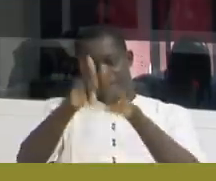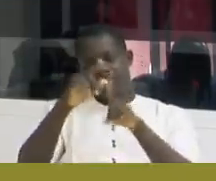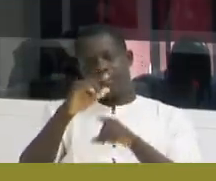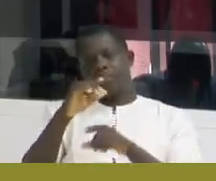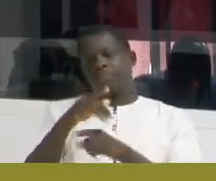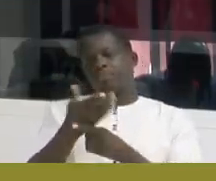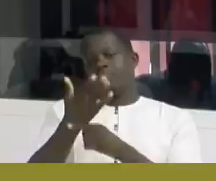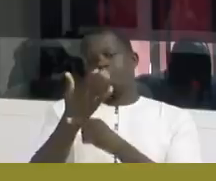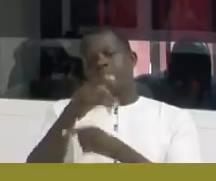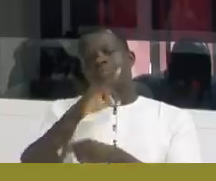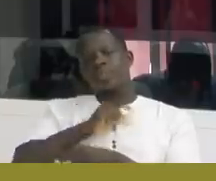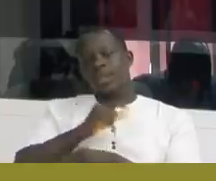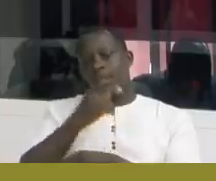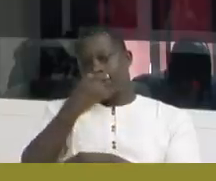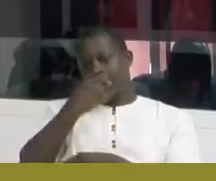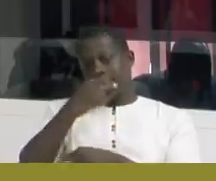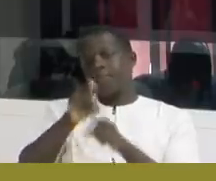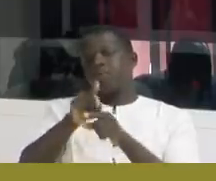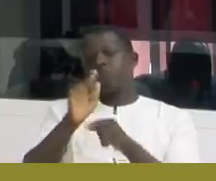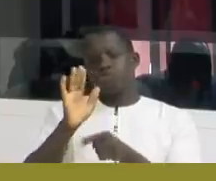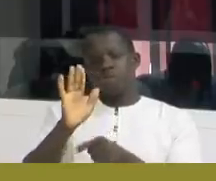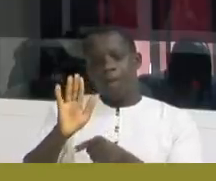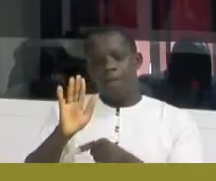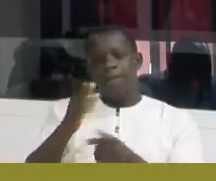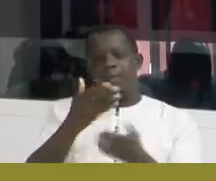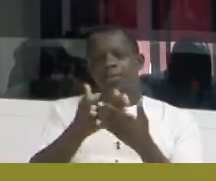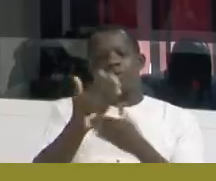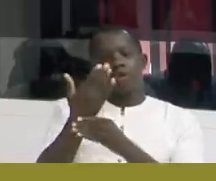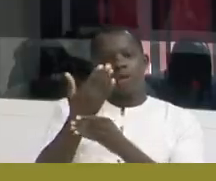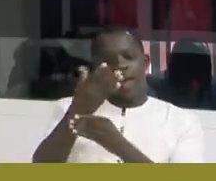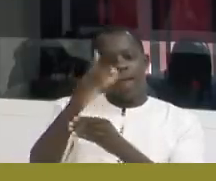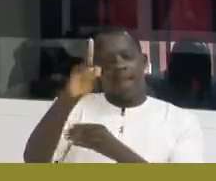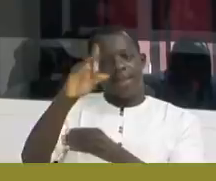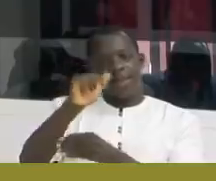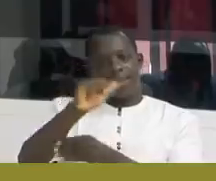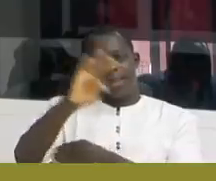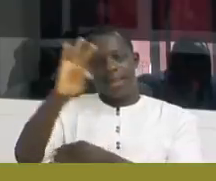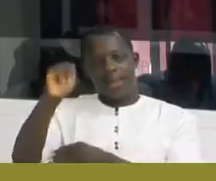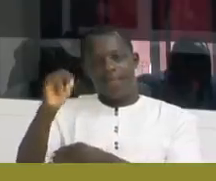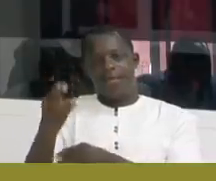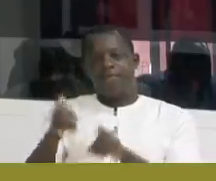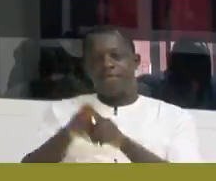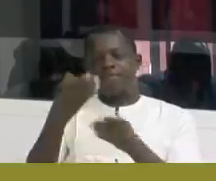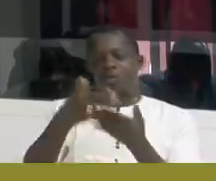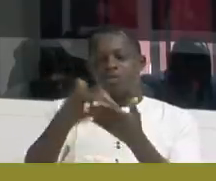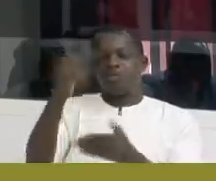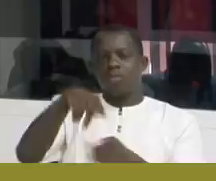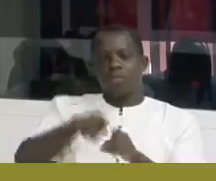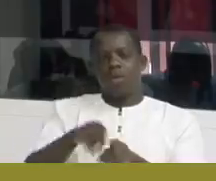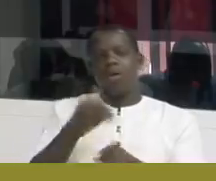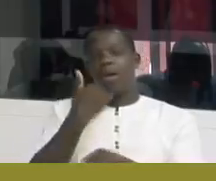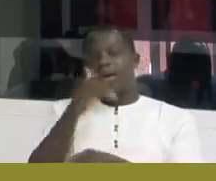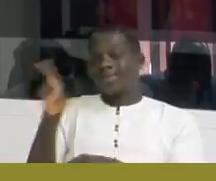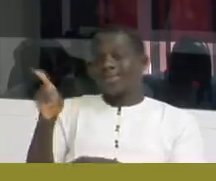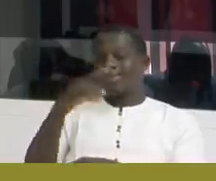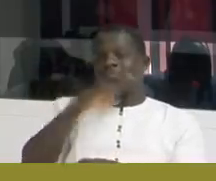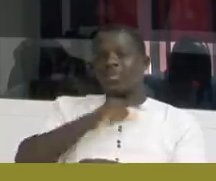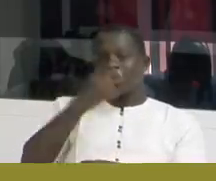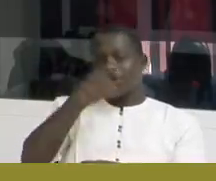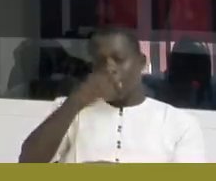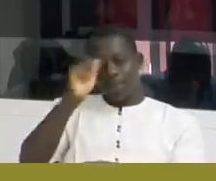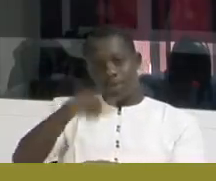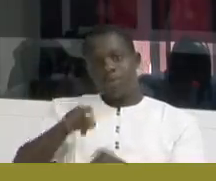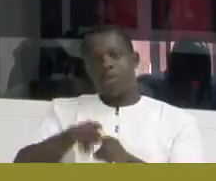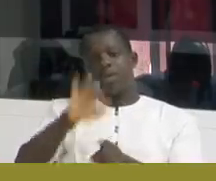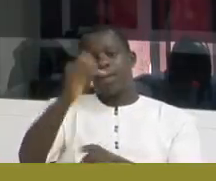That is if he is available. Yes, ma, I will make myself available. Well, we thank you